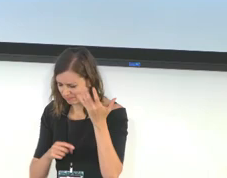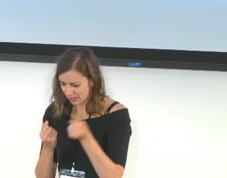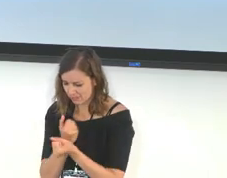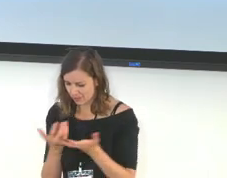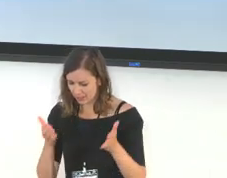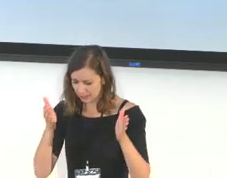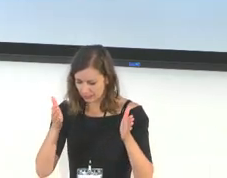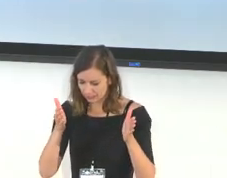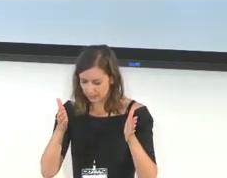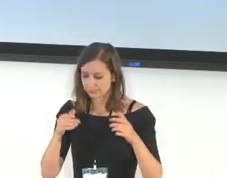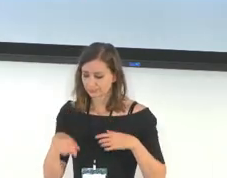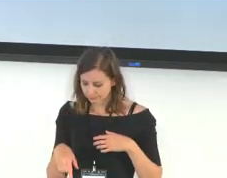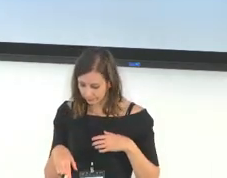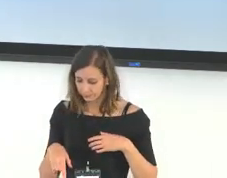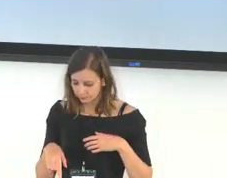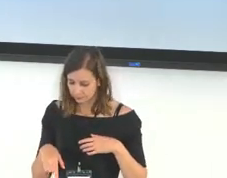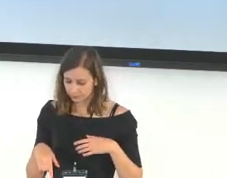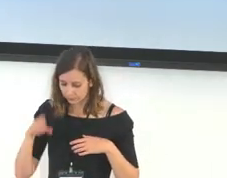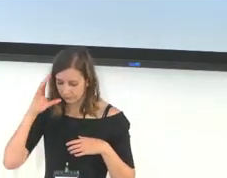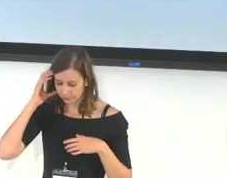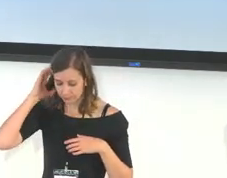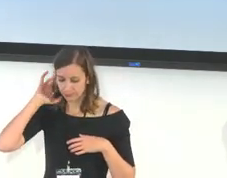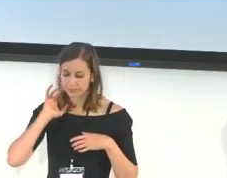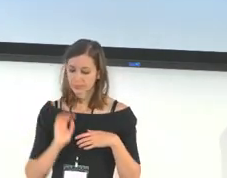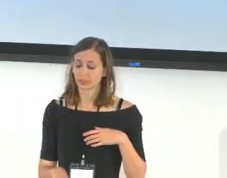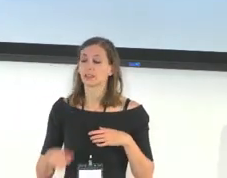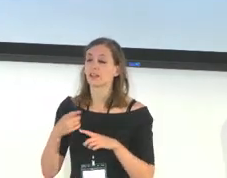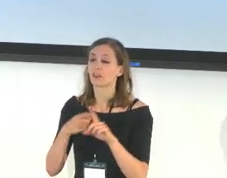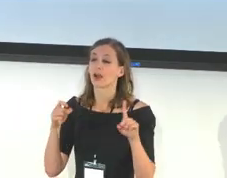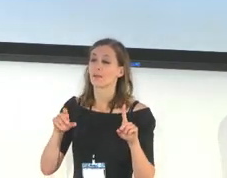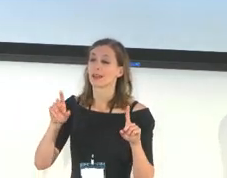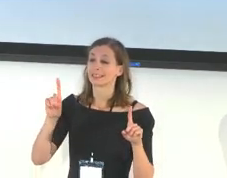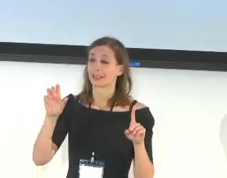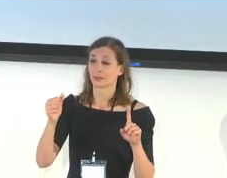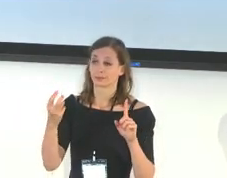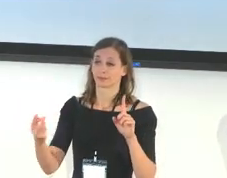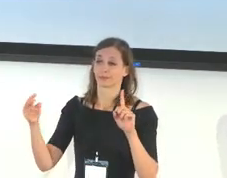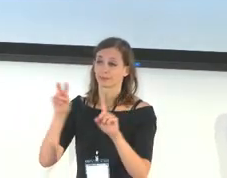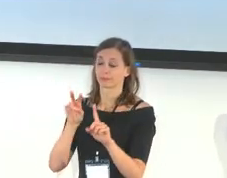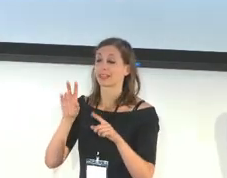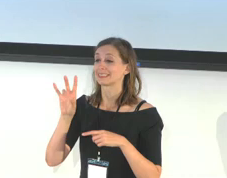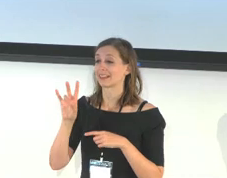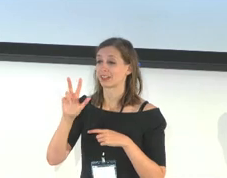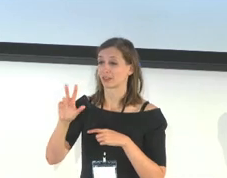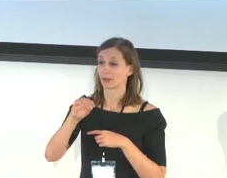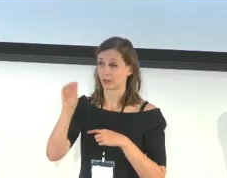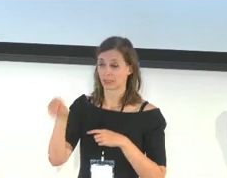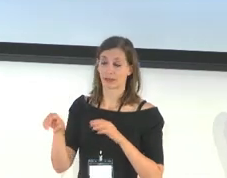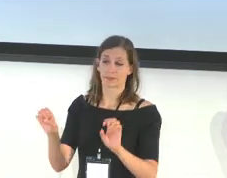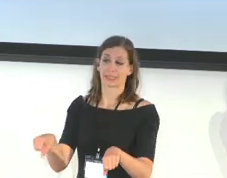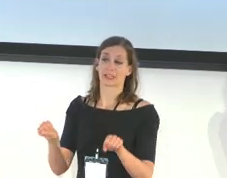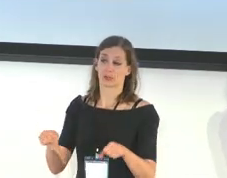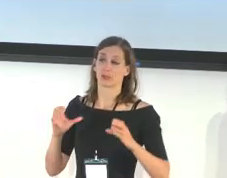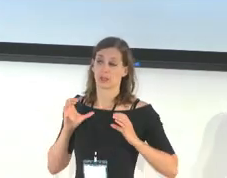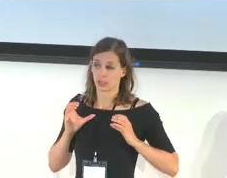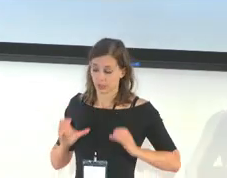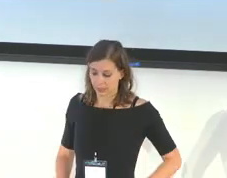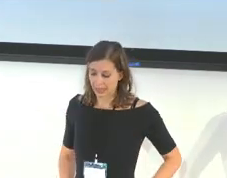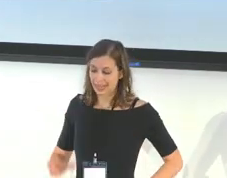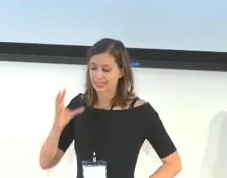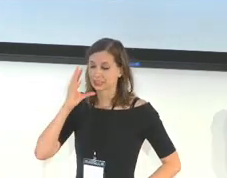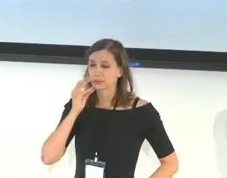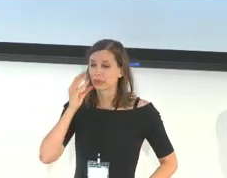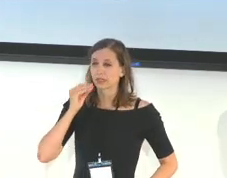Participation, so from a disabled experience point of view, 73% of potential customers experience barriers on more